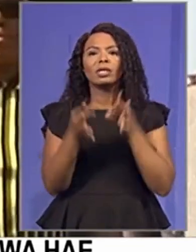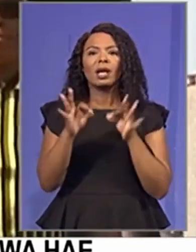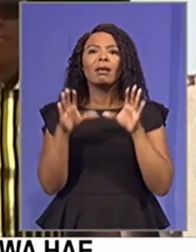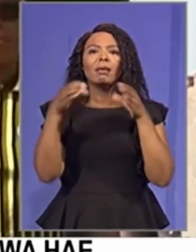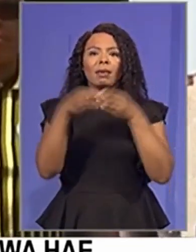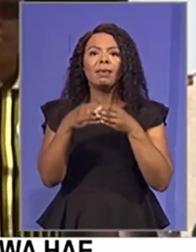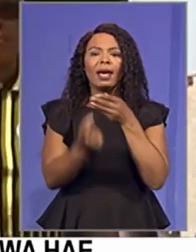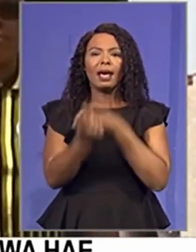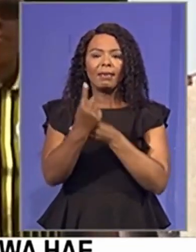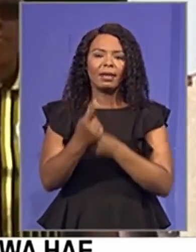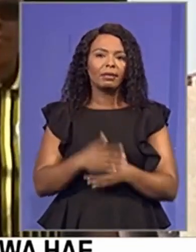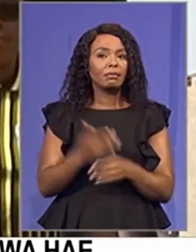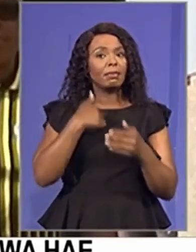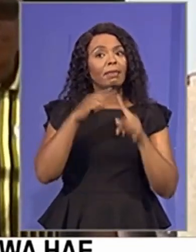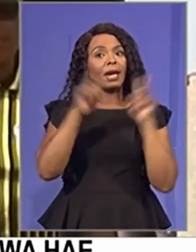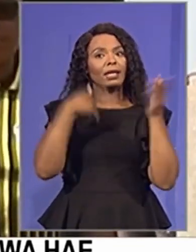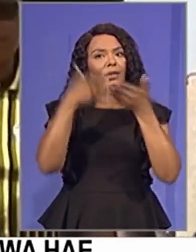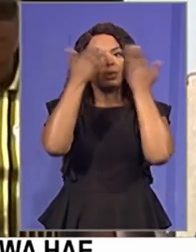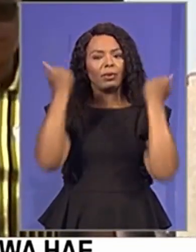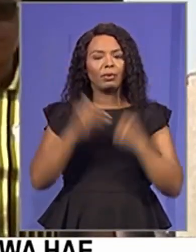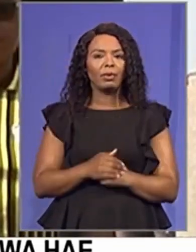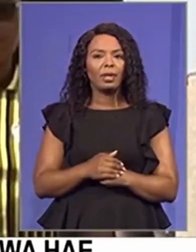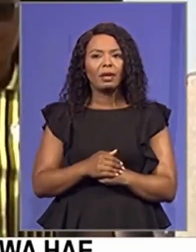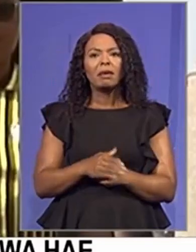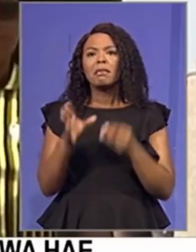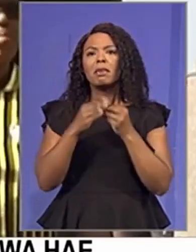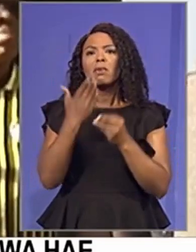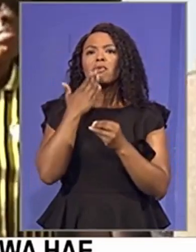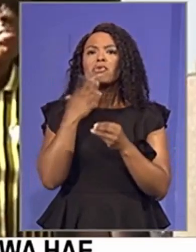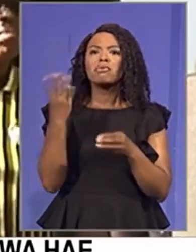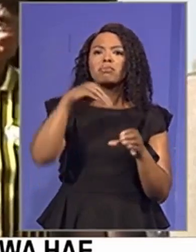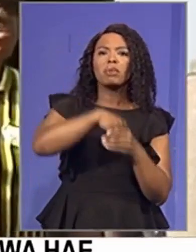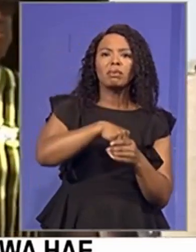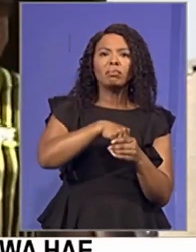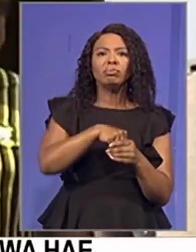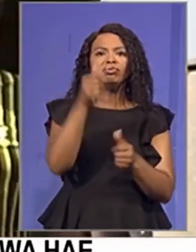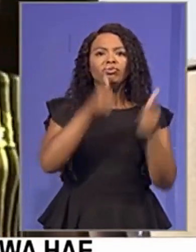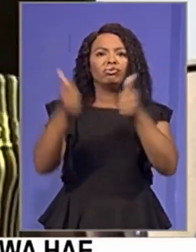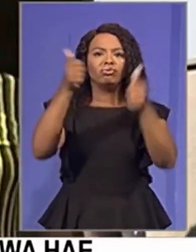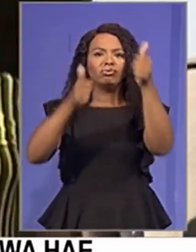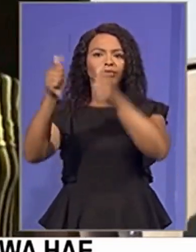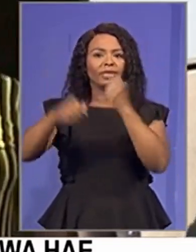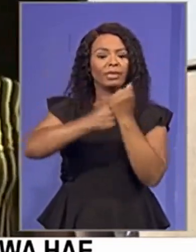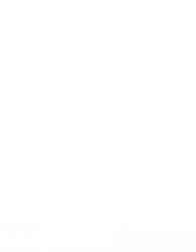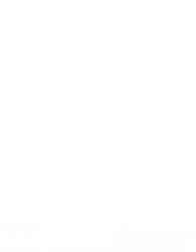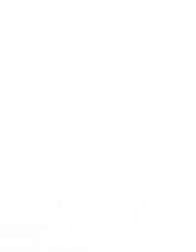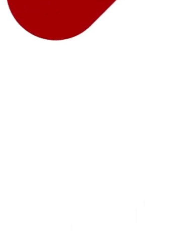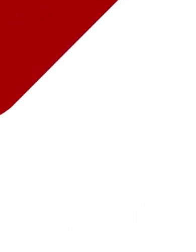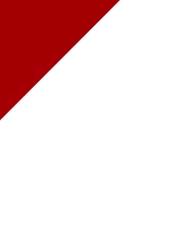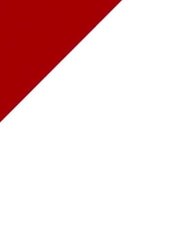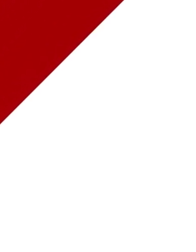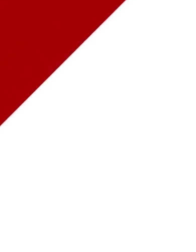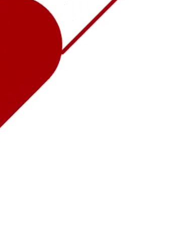Ho tla fihla ha jwale ha ho so hlaki hore ke bahlanka bafe ba baholo ba ANC ba tshehetsang Niehaus.